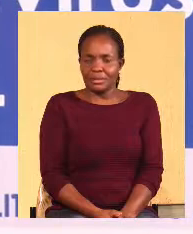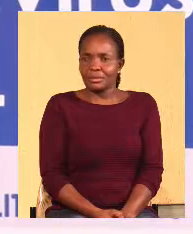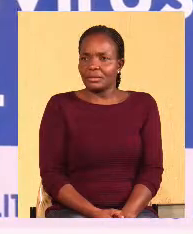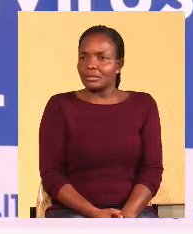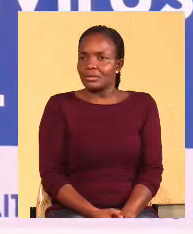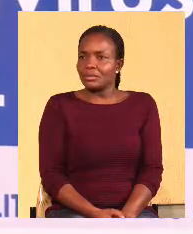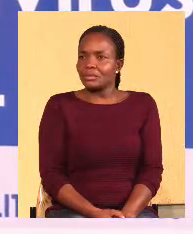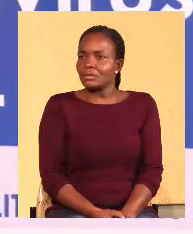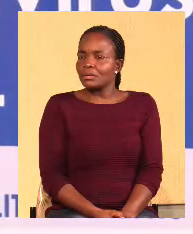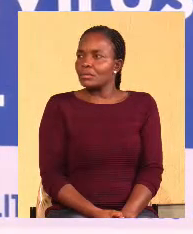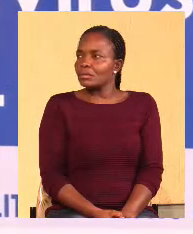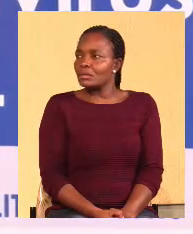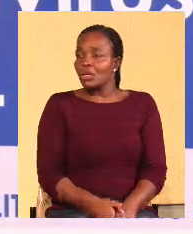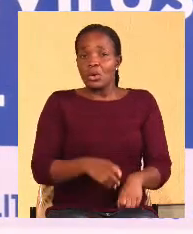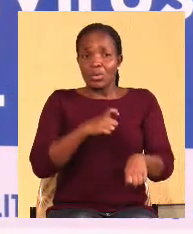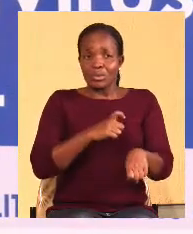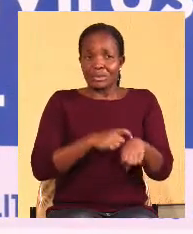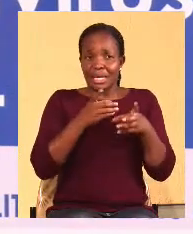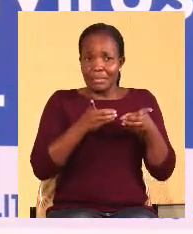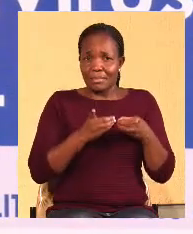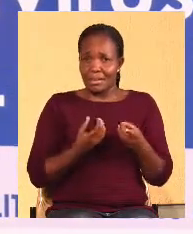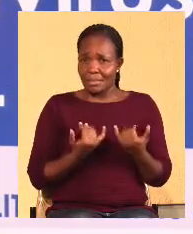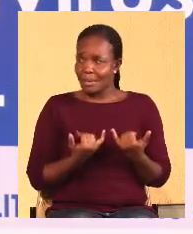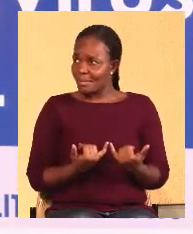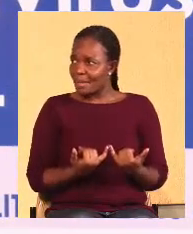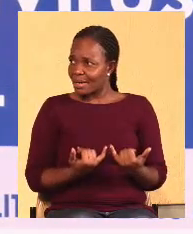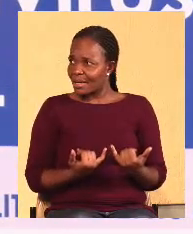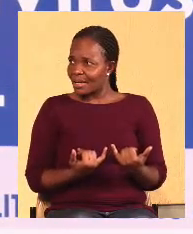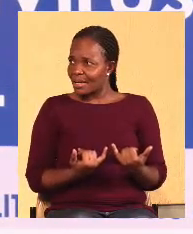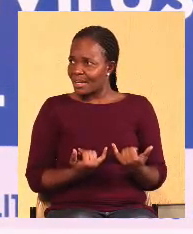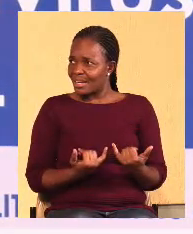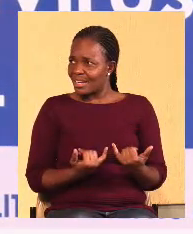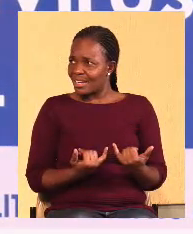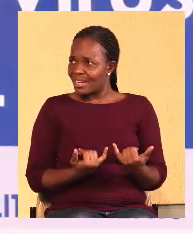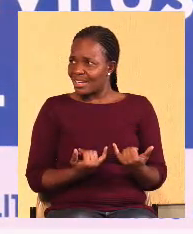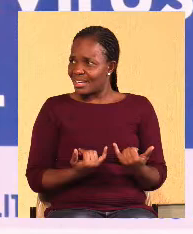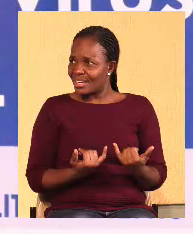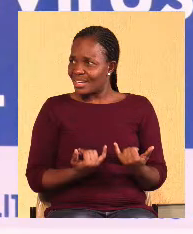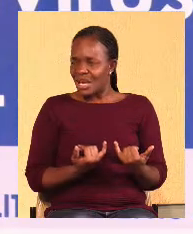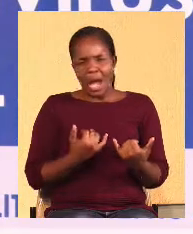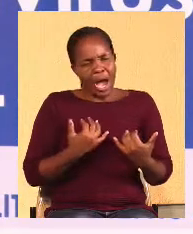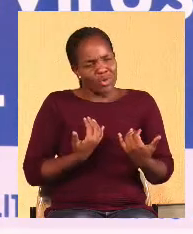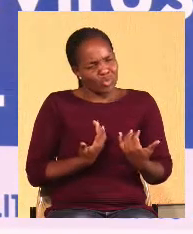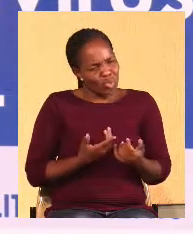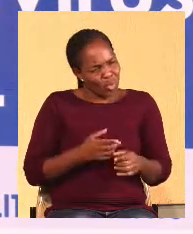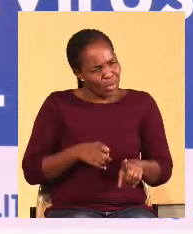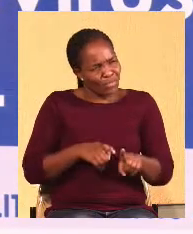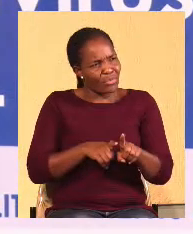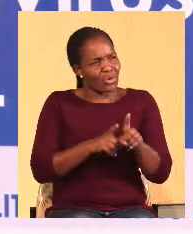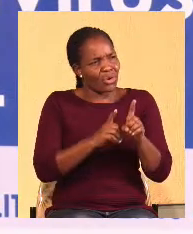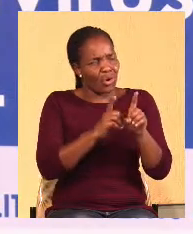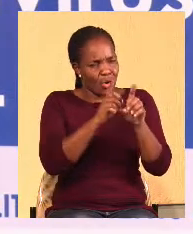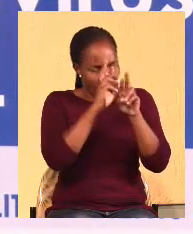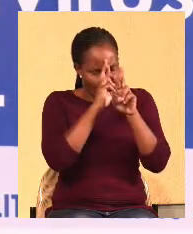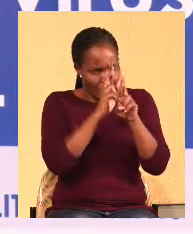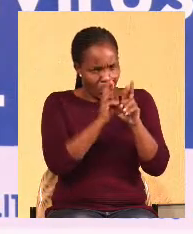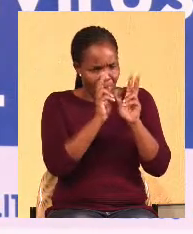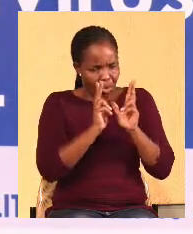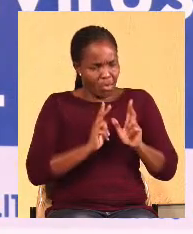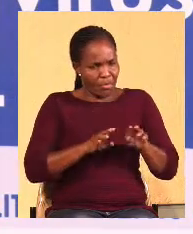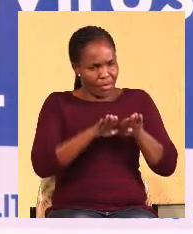in this state of emergency, are we adopting a human rights approach? And what I mean by that is, if